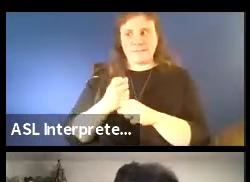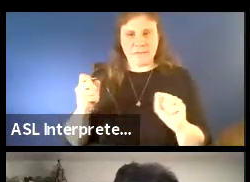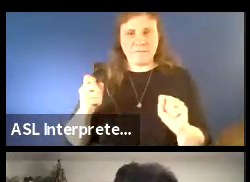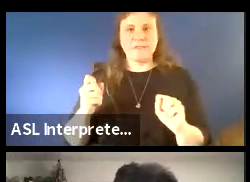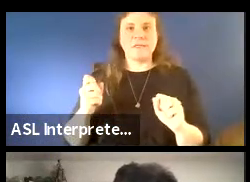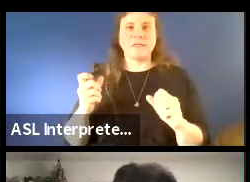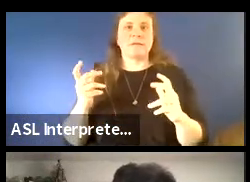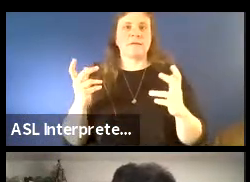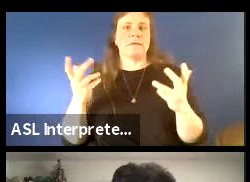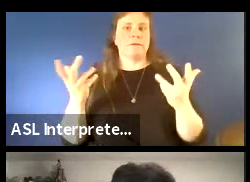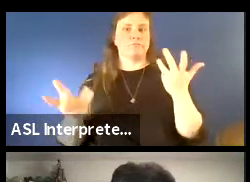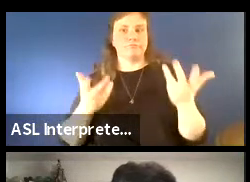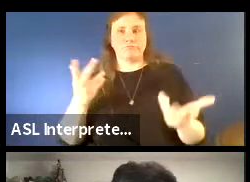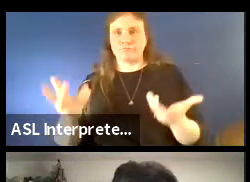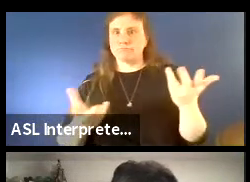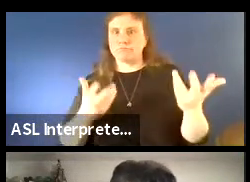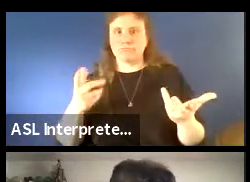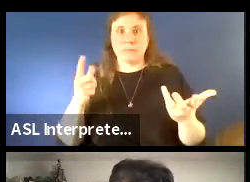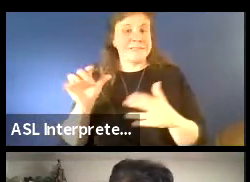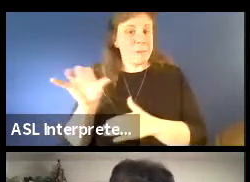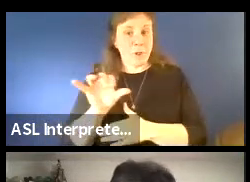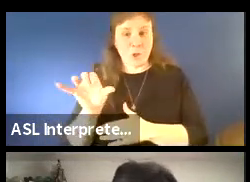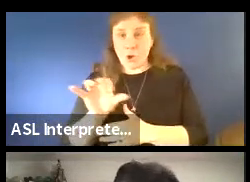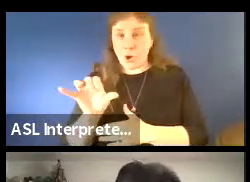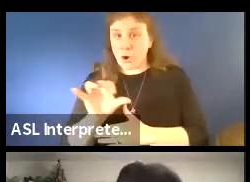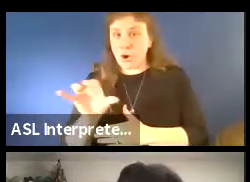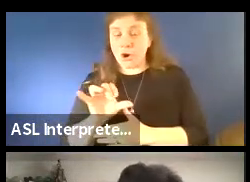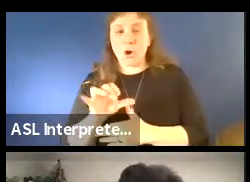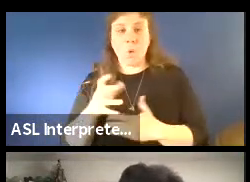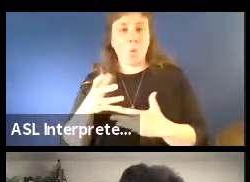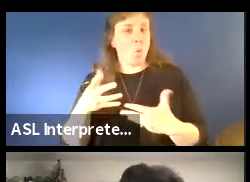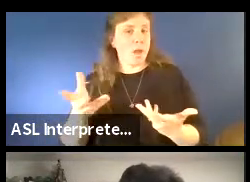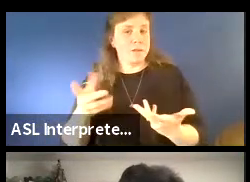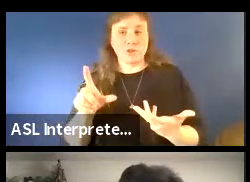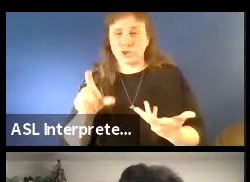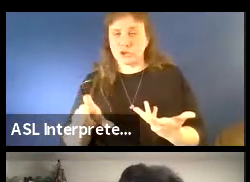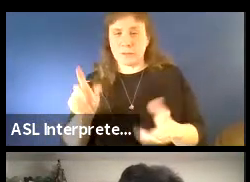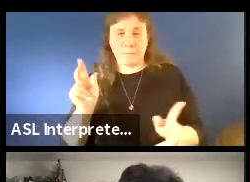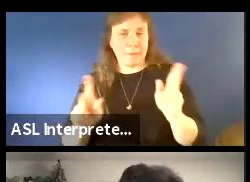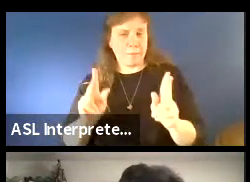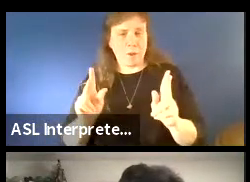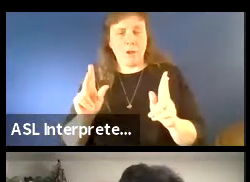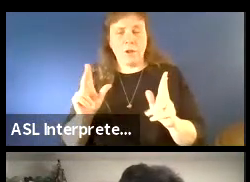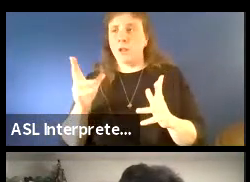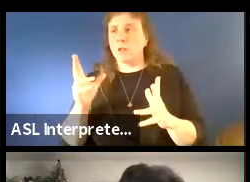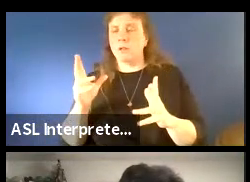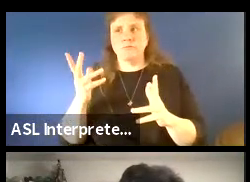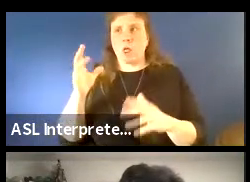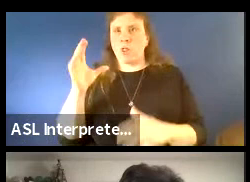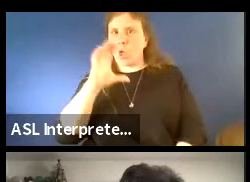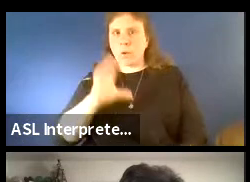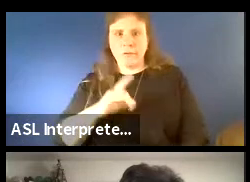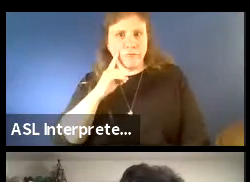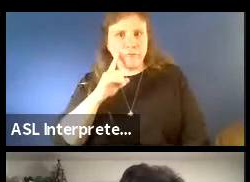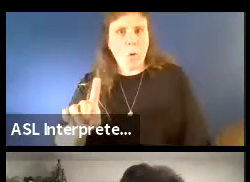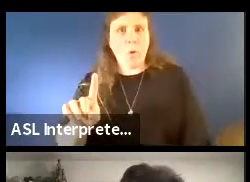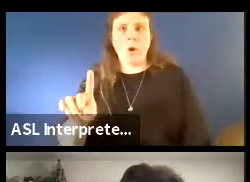are, is it similar? What should folks be looking out for?